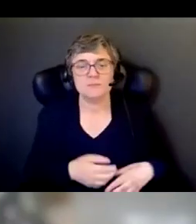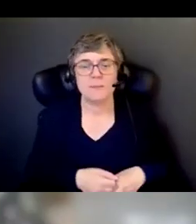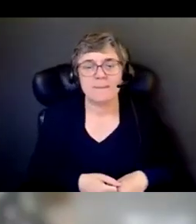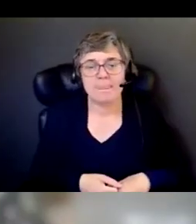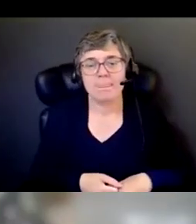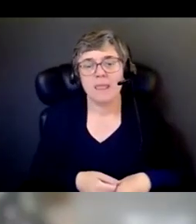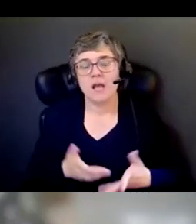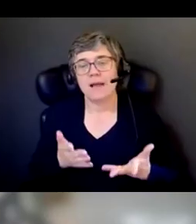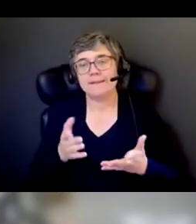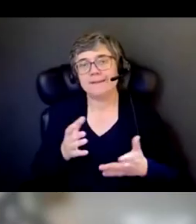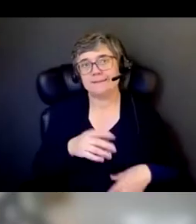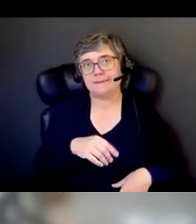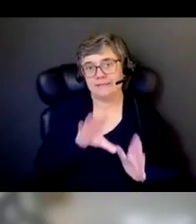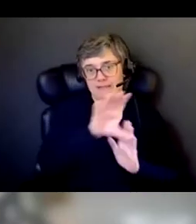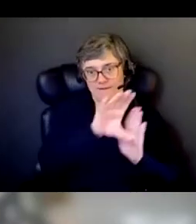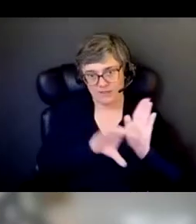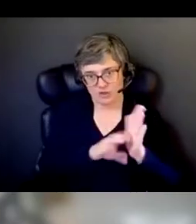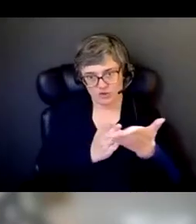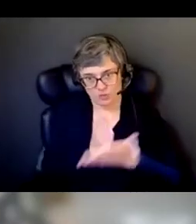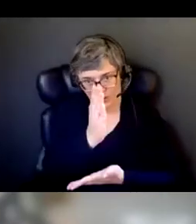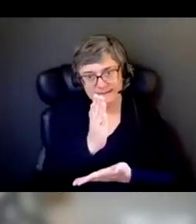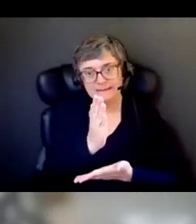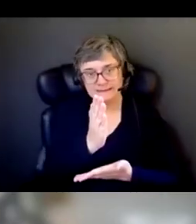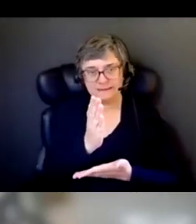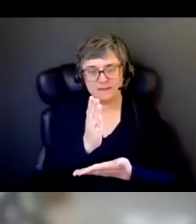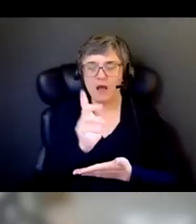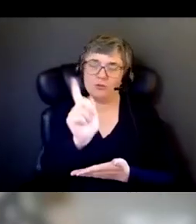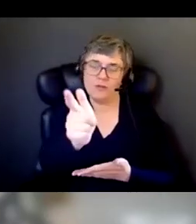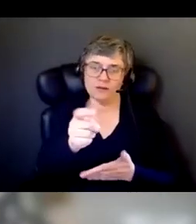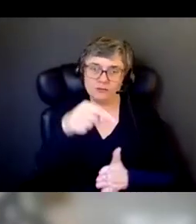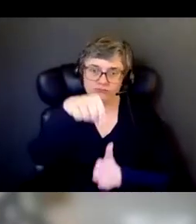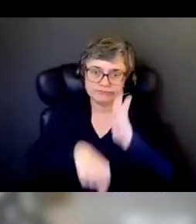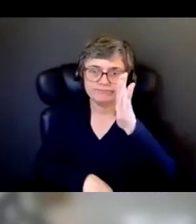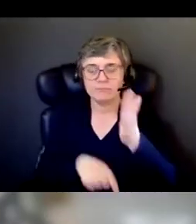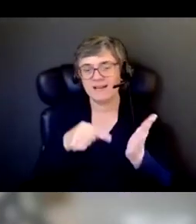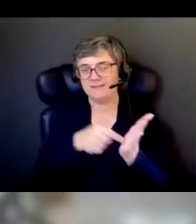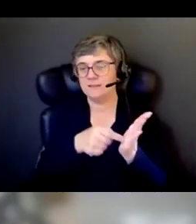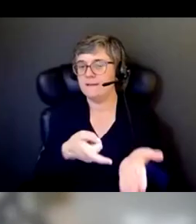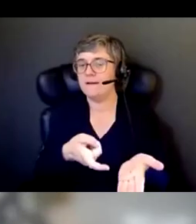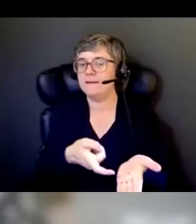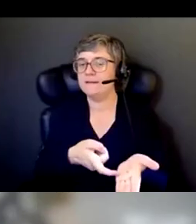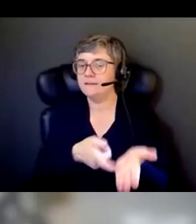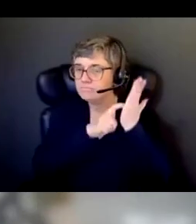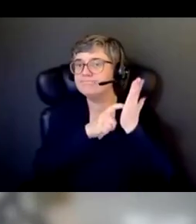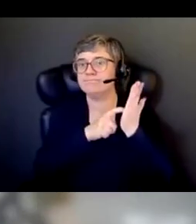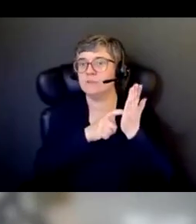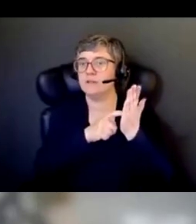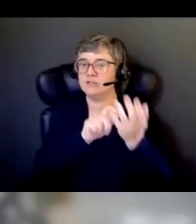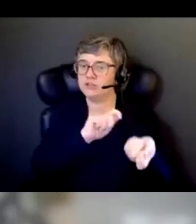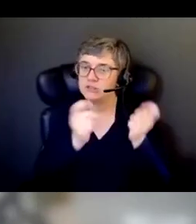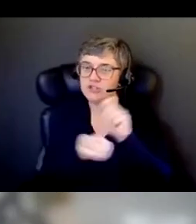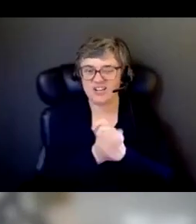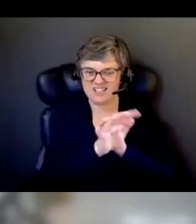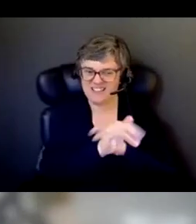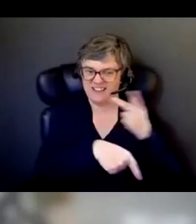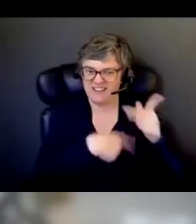later, calls for some change and reform of these institutions. And third, the harm is often invisible